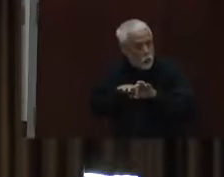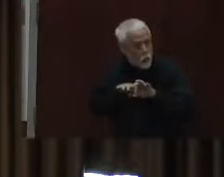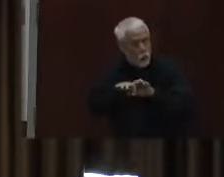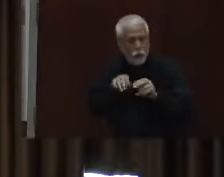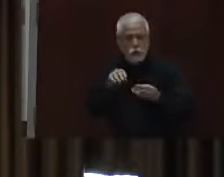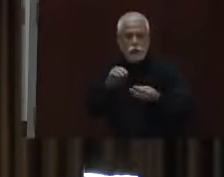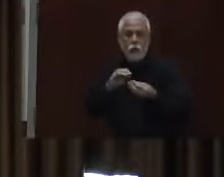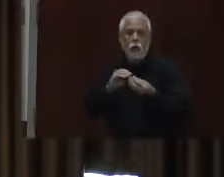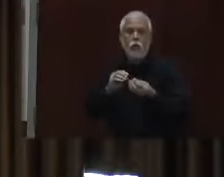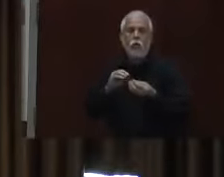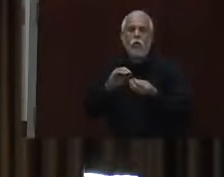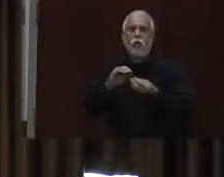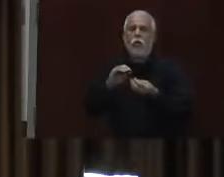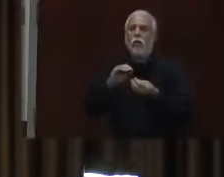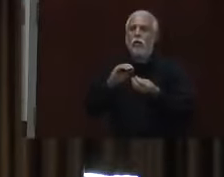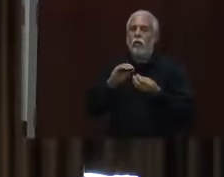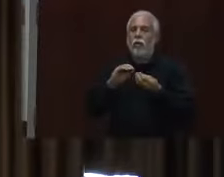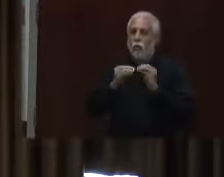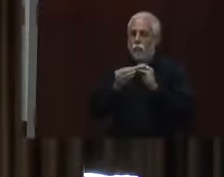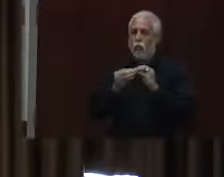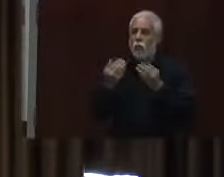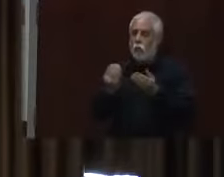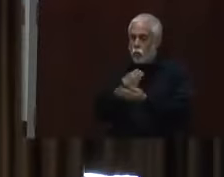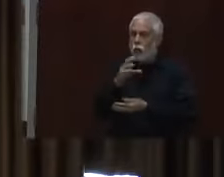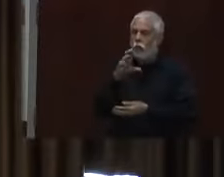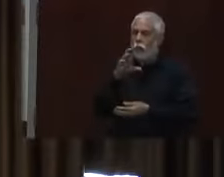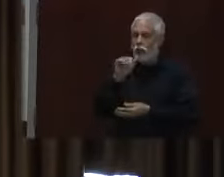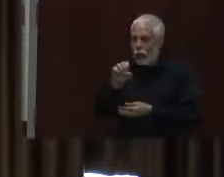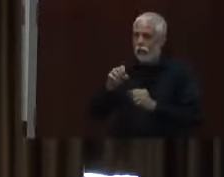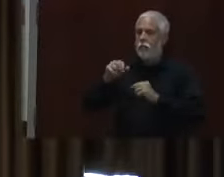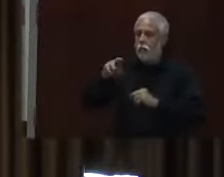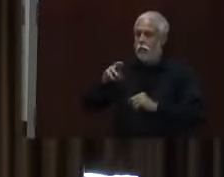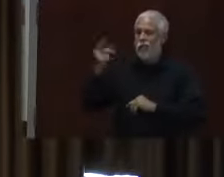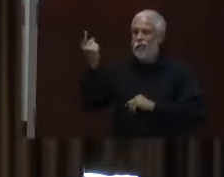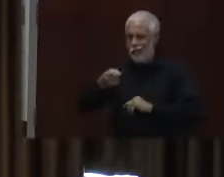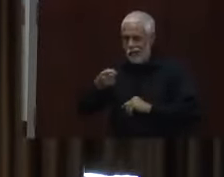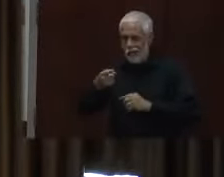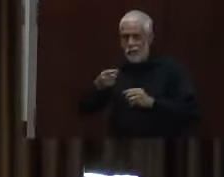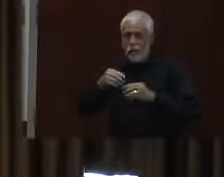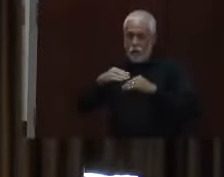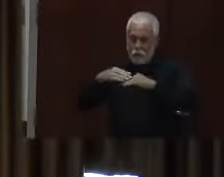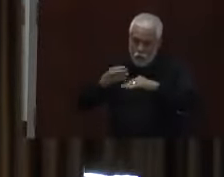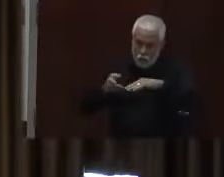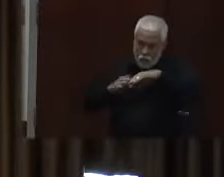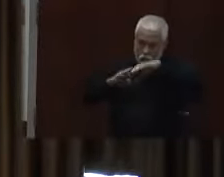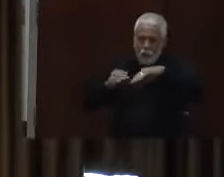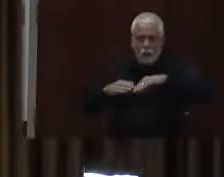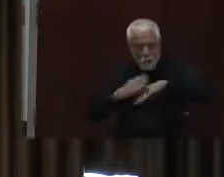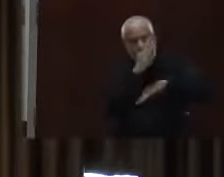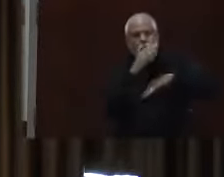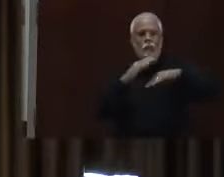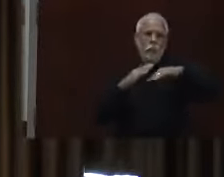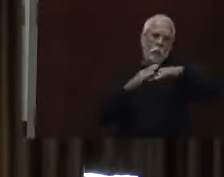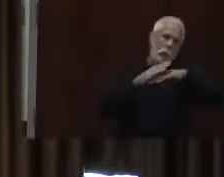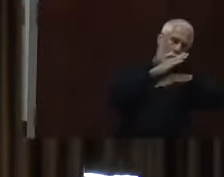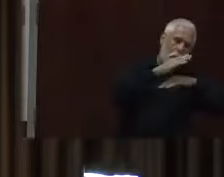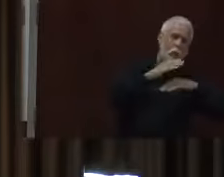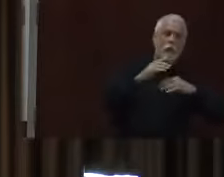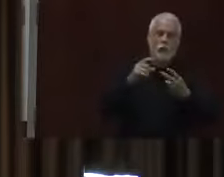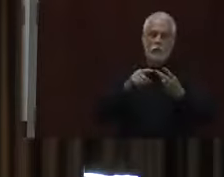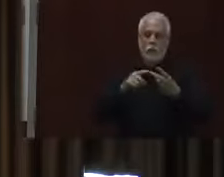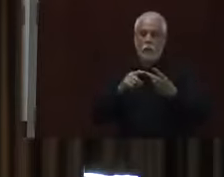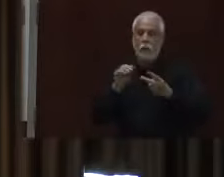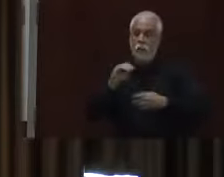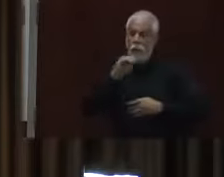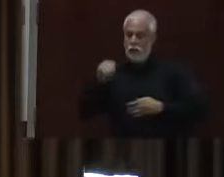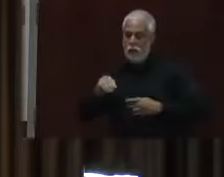what are the new cases per day coming in, how steep is that curve going, and percent positivity, because that is